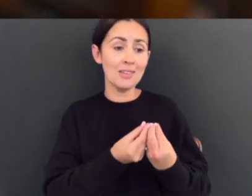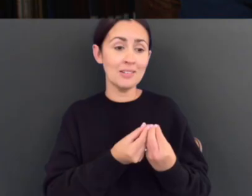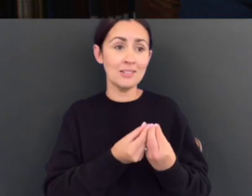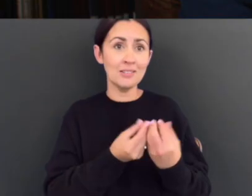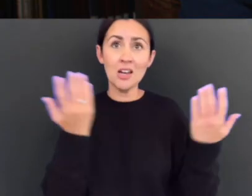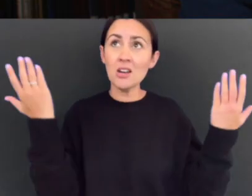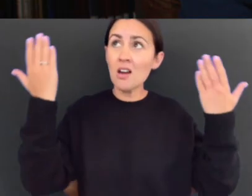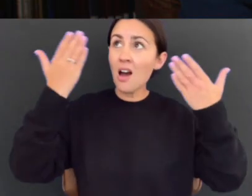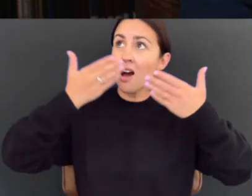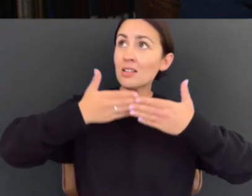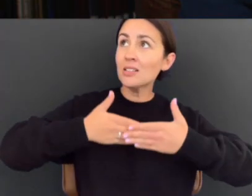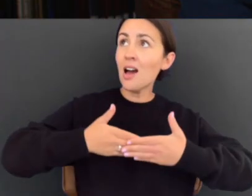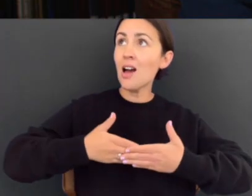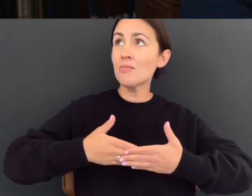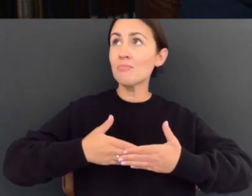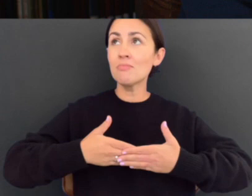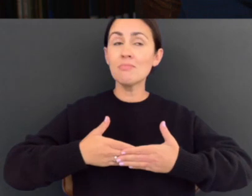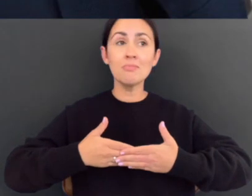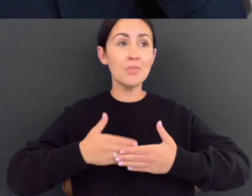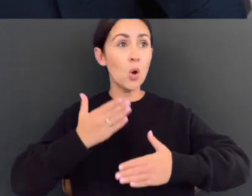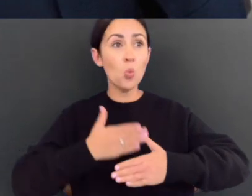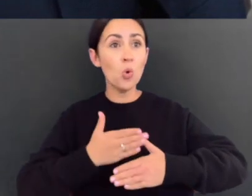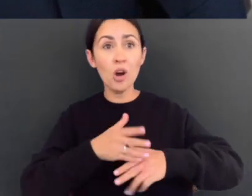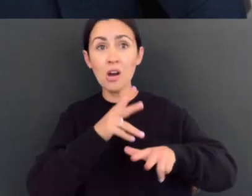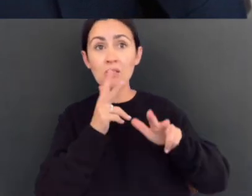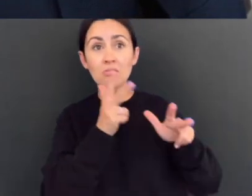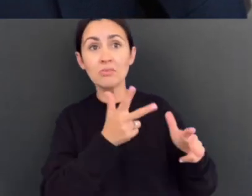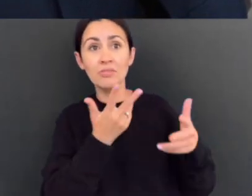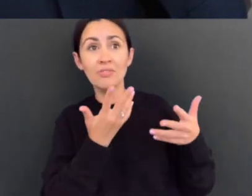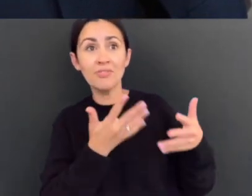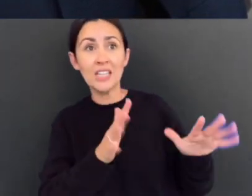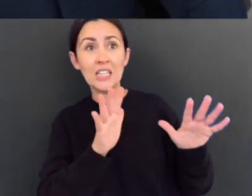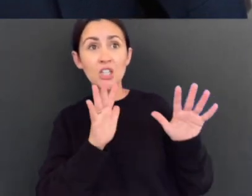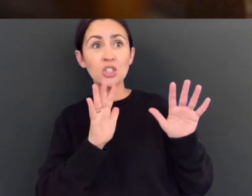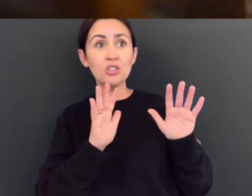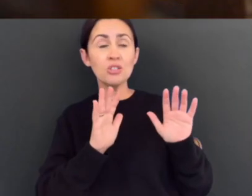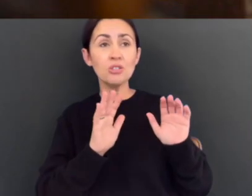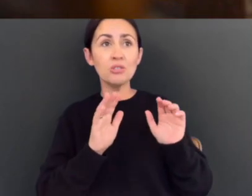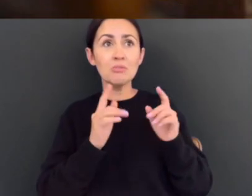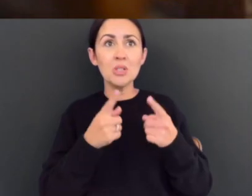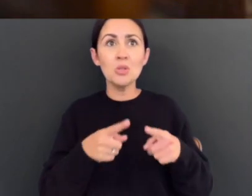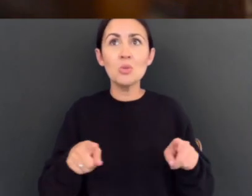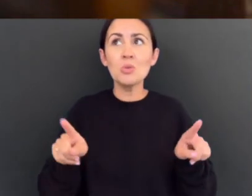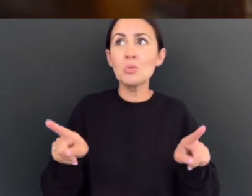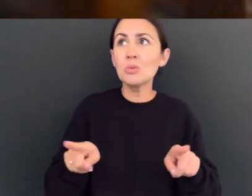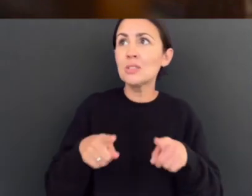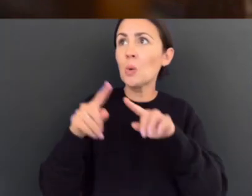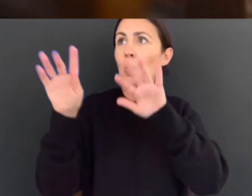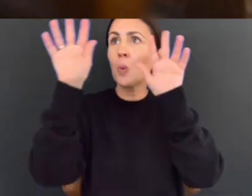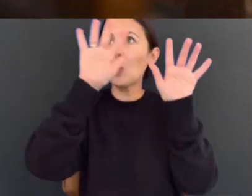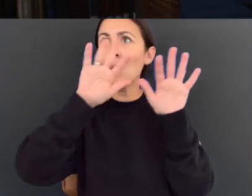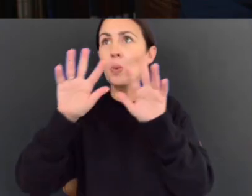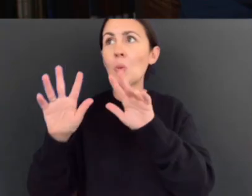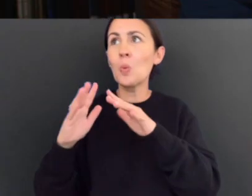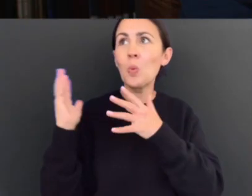done. Outside, a storm is brewing. The wind is rising. It mocks the seas and rattles the